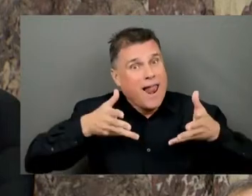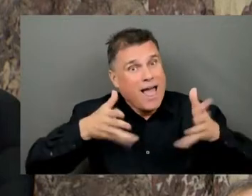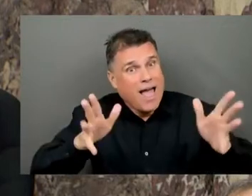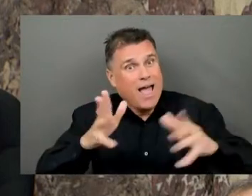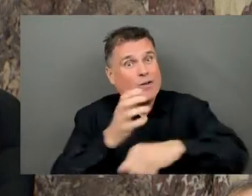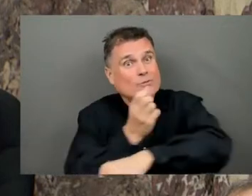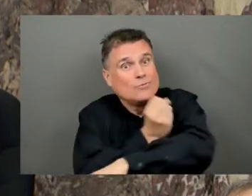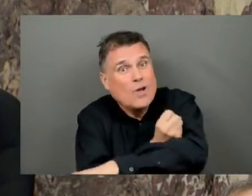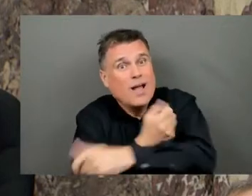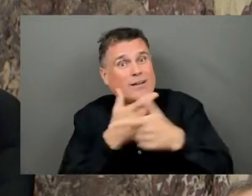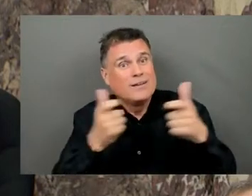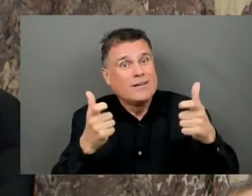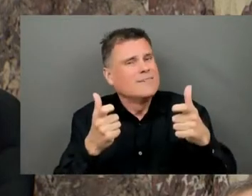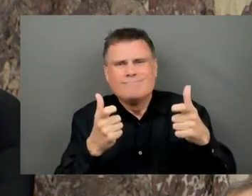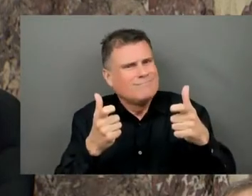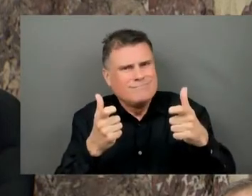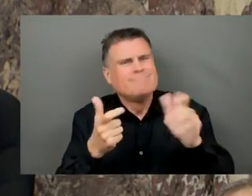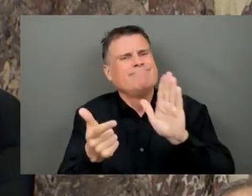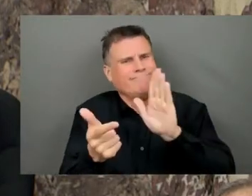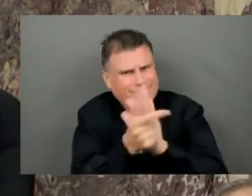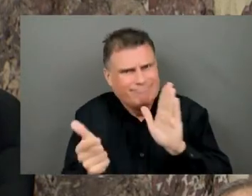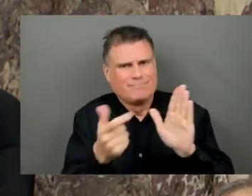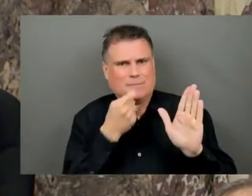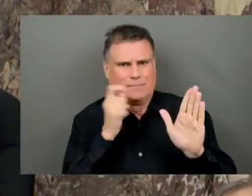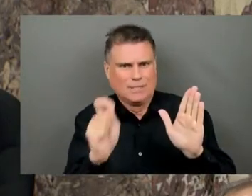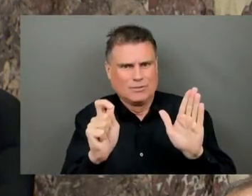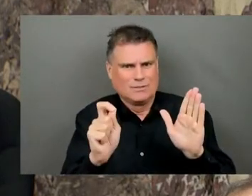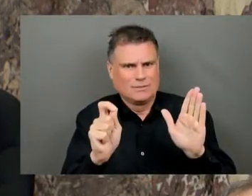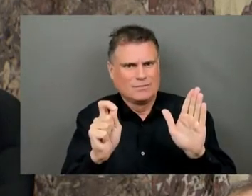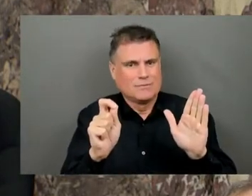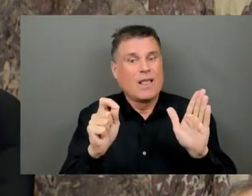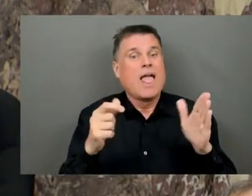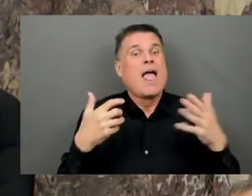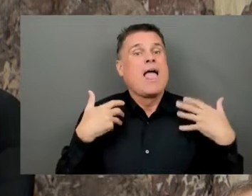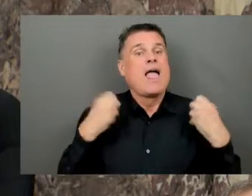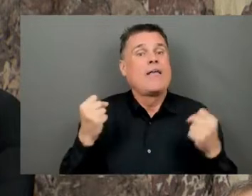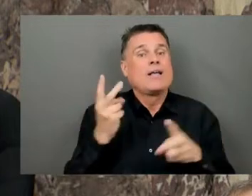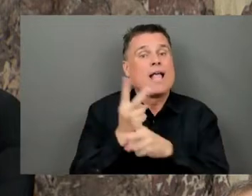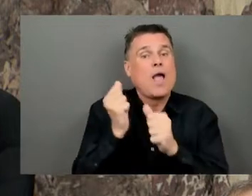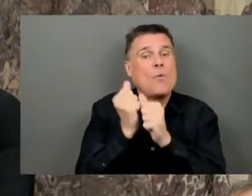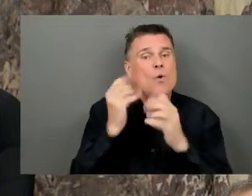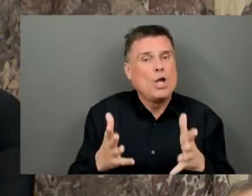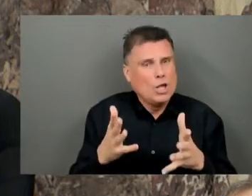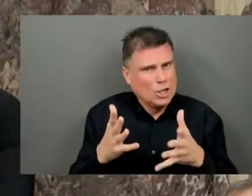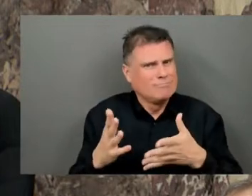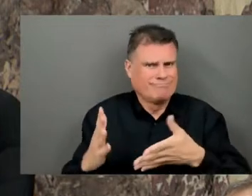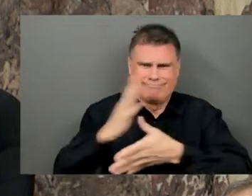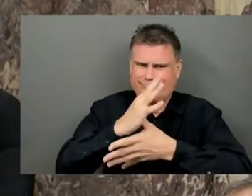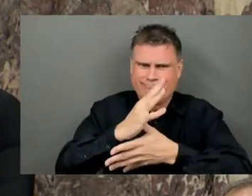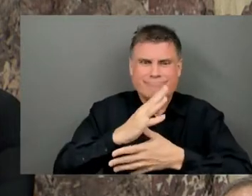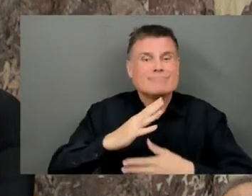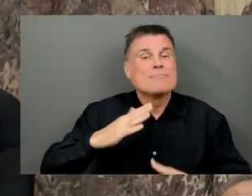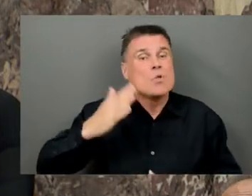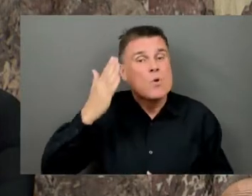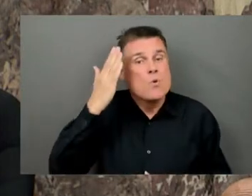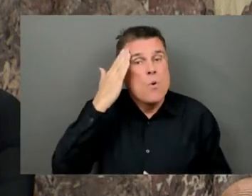workers because there are, honourable speaker, as the members know, as a growing number. Well, honourable